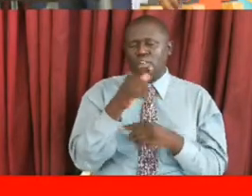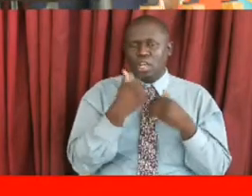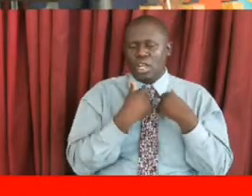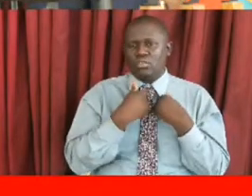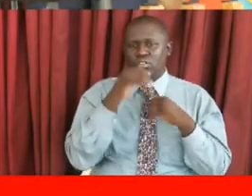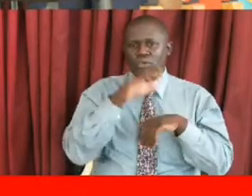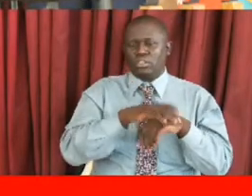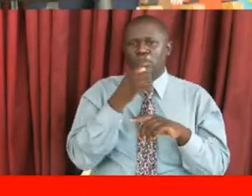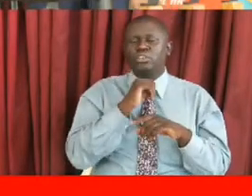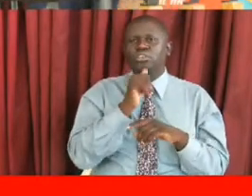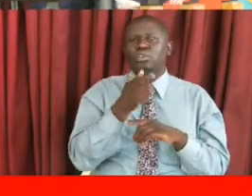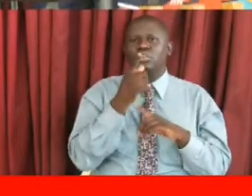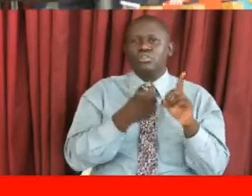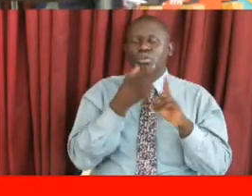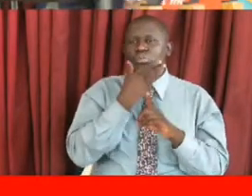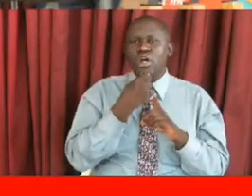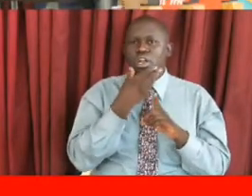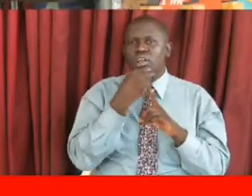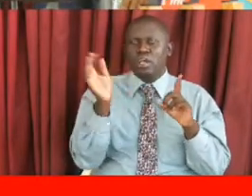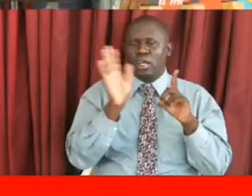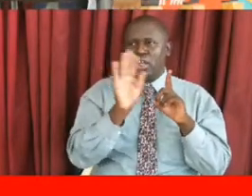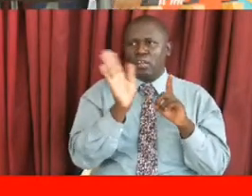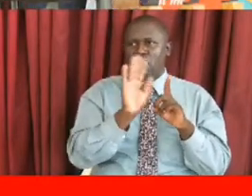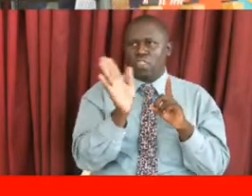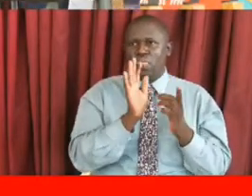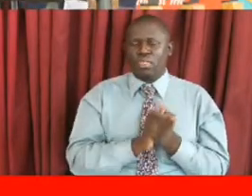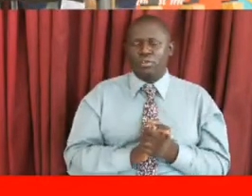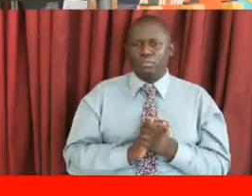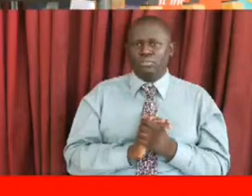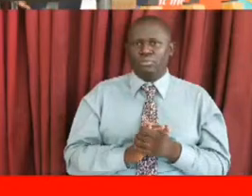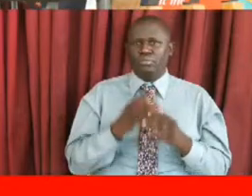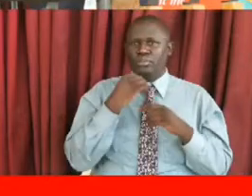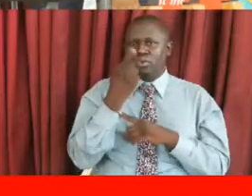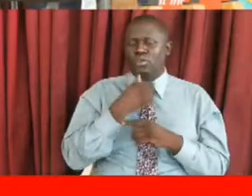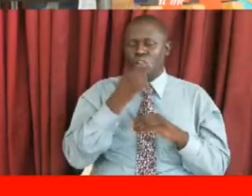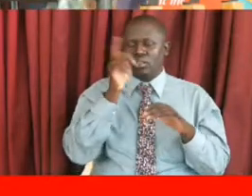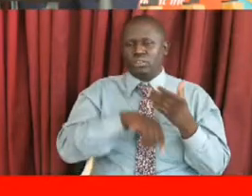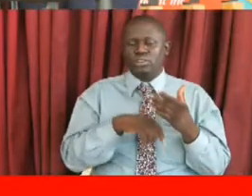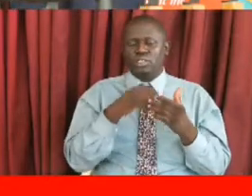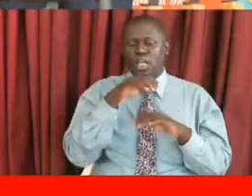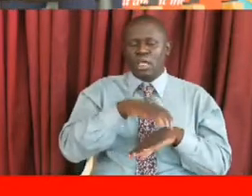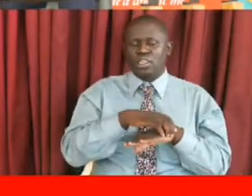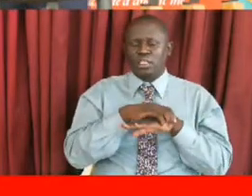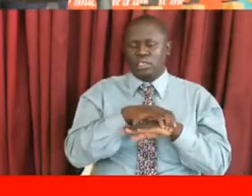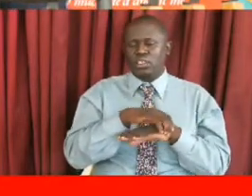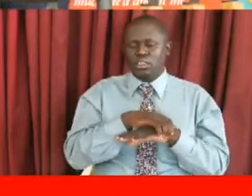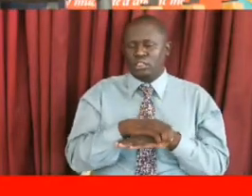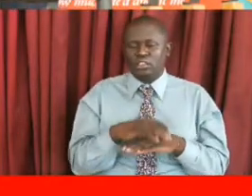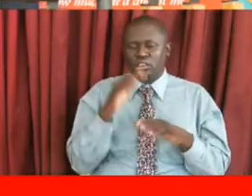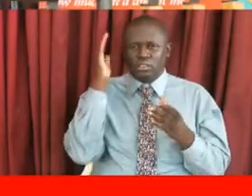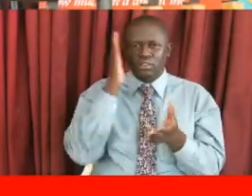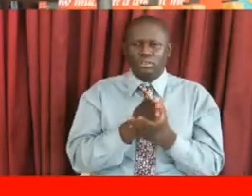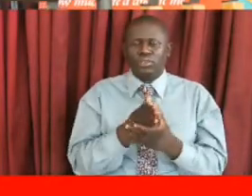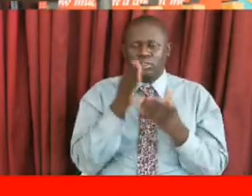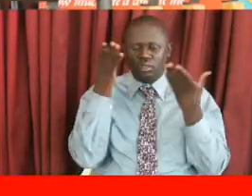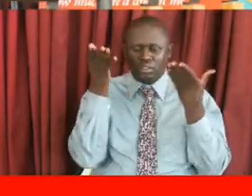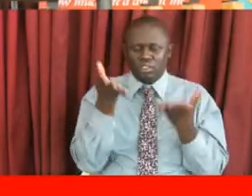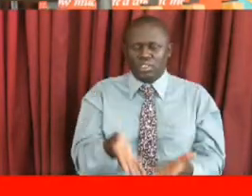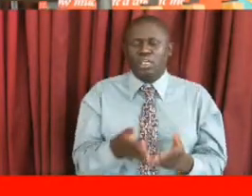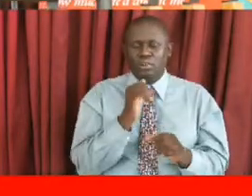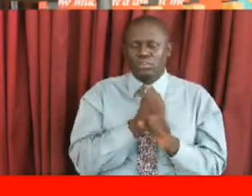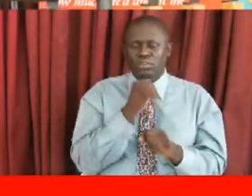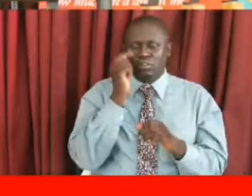man it's not from an Earthly messenger it is from that Heavenly messenger is here to